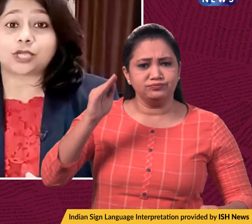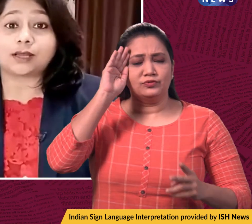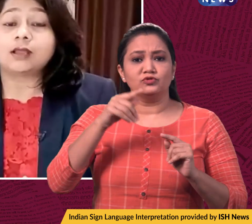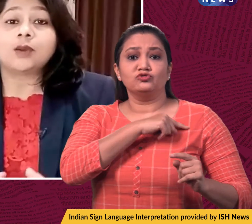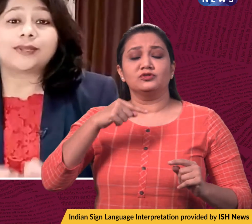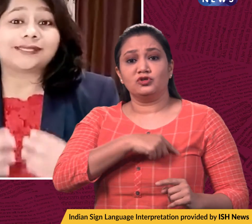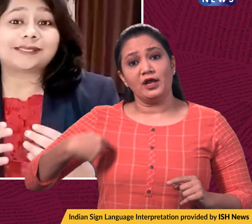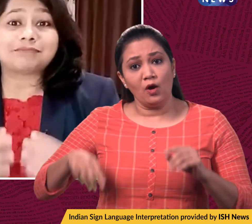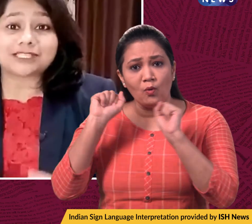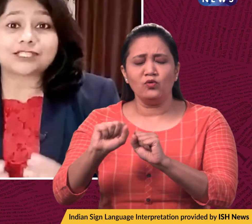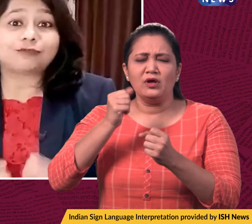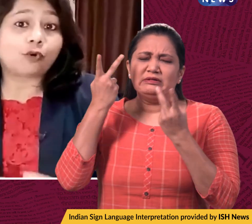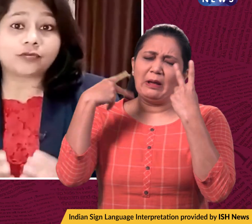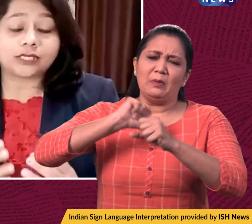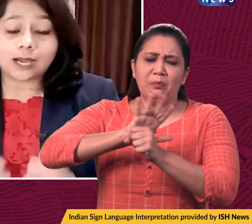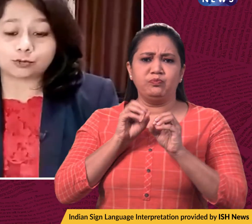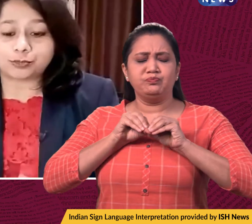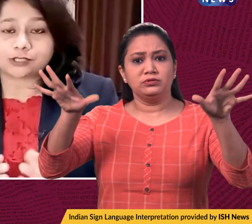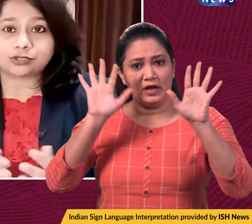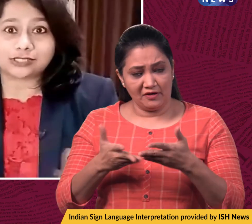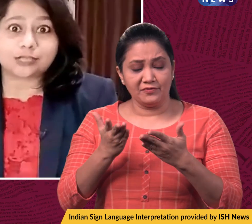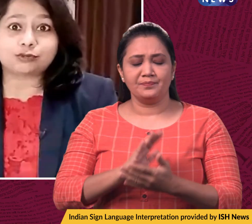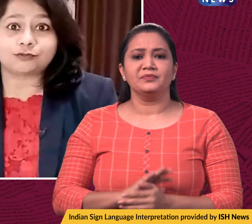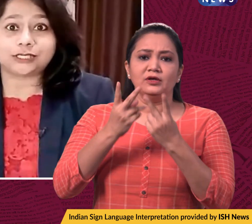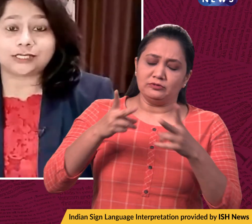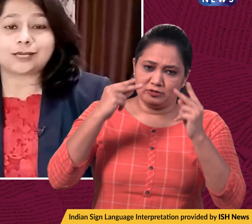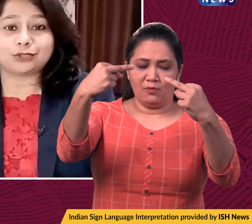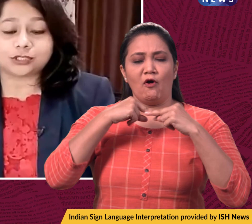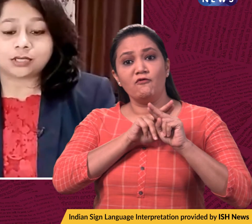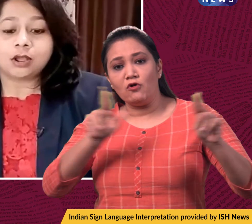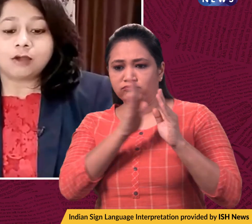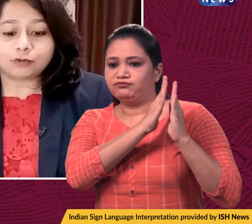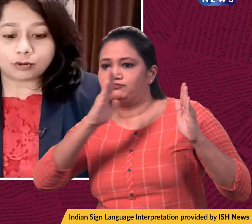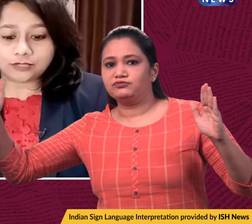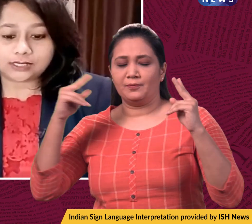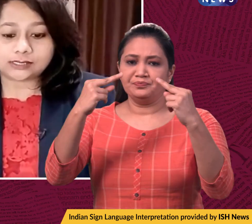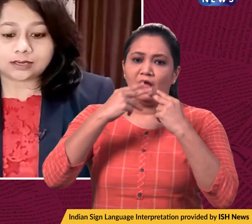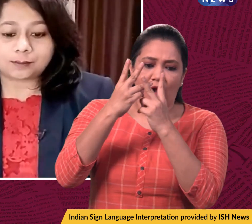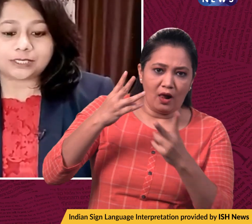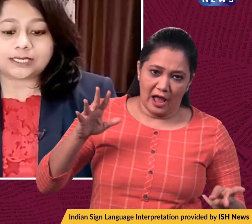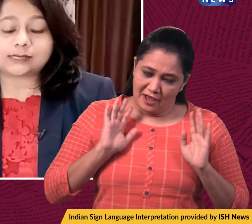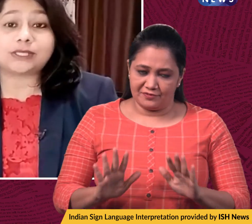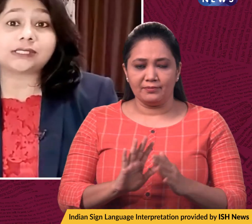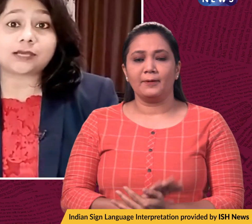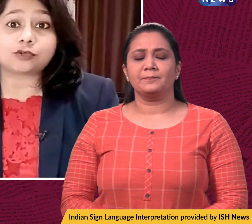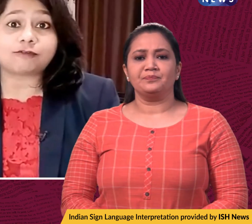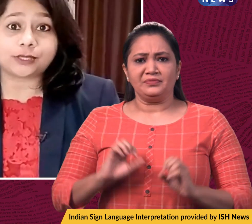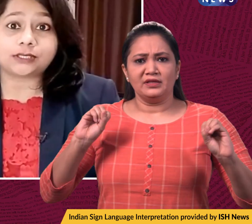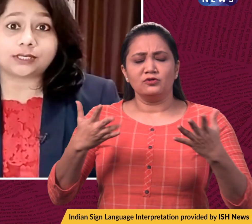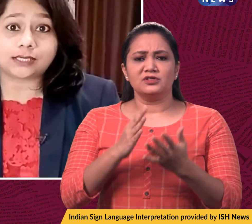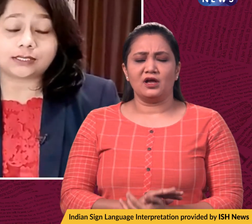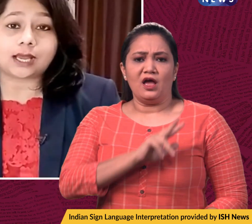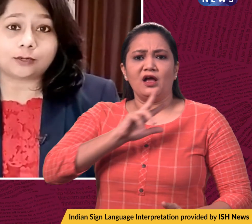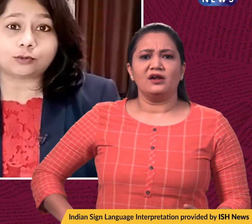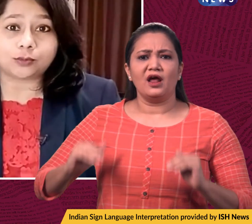in from China where there's a massive COVID outbreak. So stay tuned for the entire bulletin for all of these updates. We start off